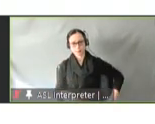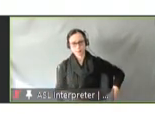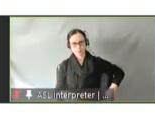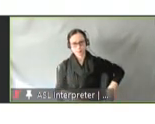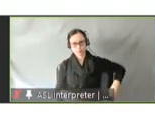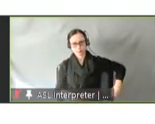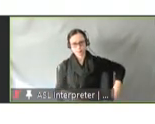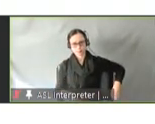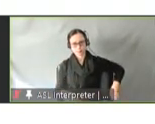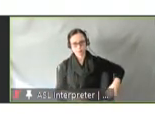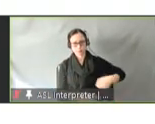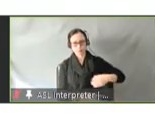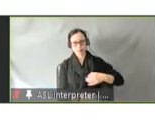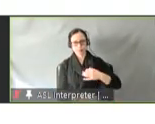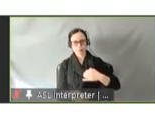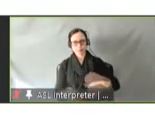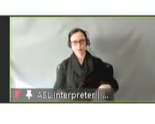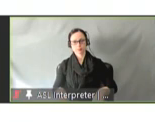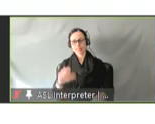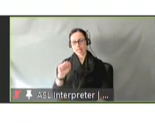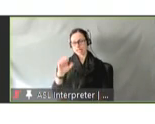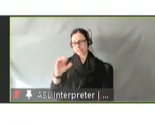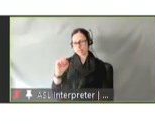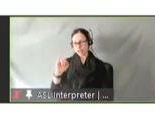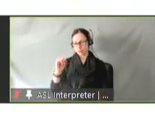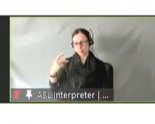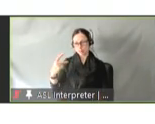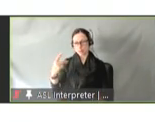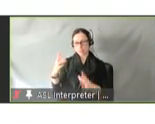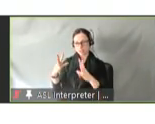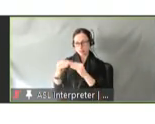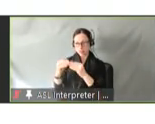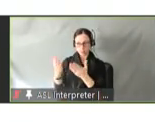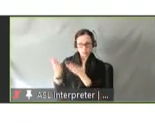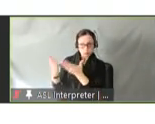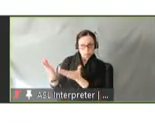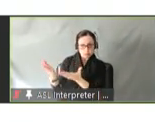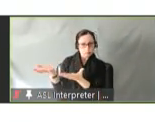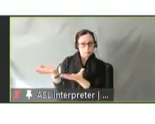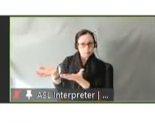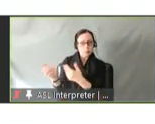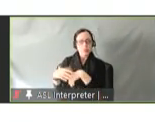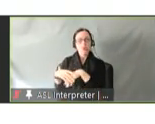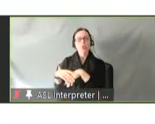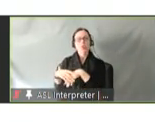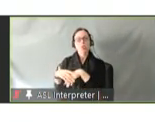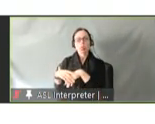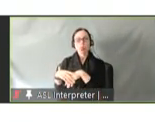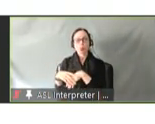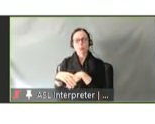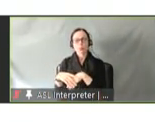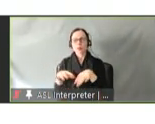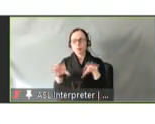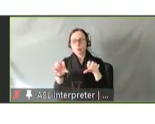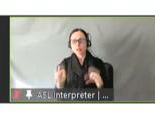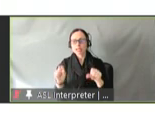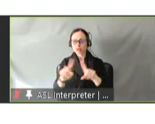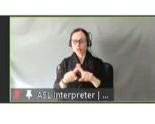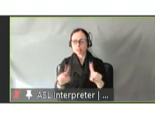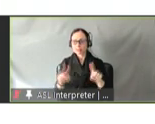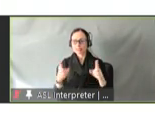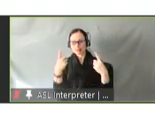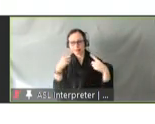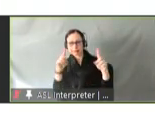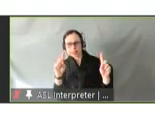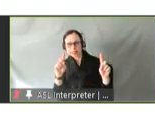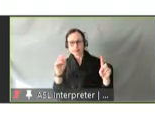And in another example presented at the ACIP meeting on February 4th, we saw examples of potential differences in effectiveness and safety by